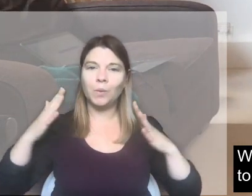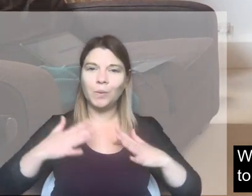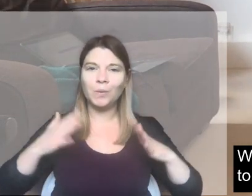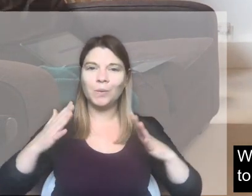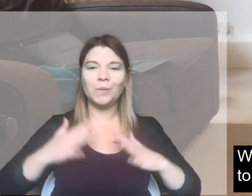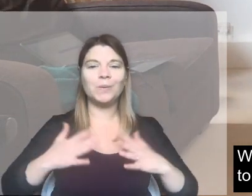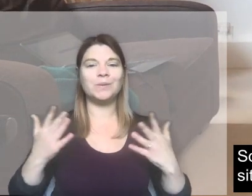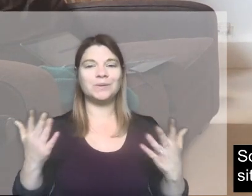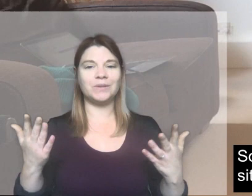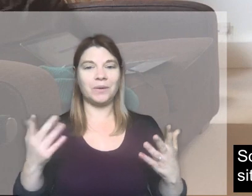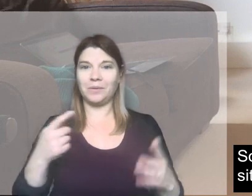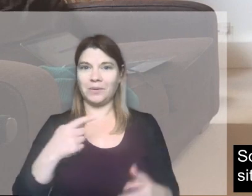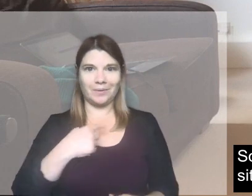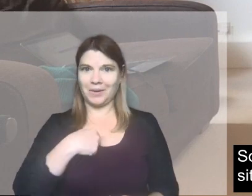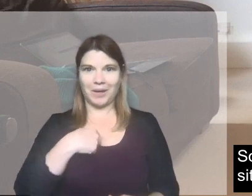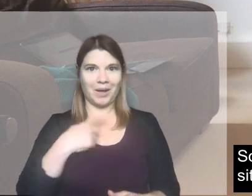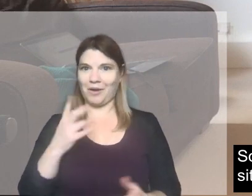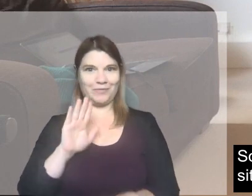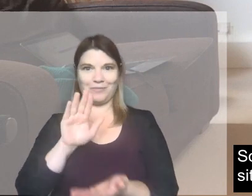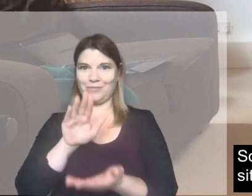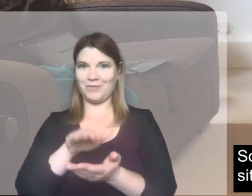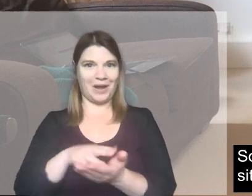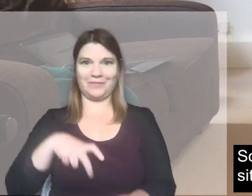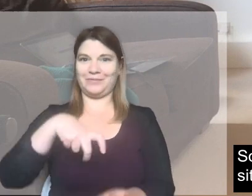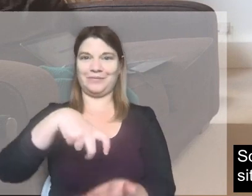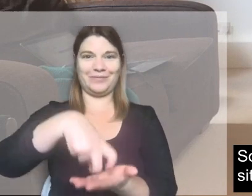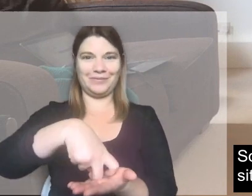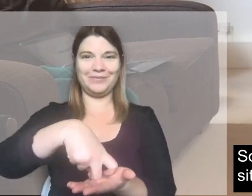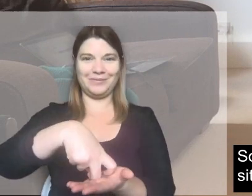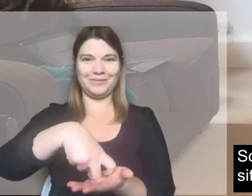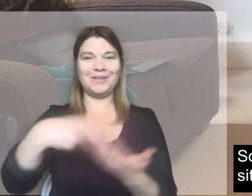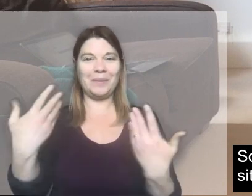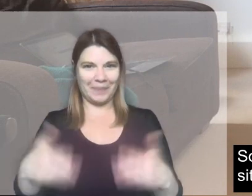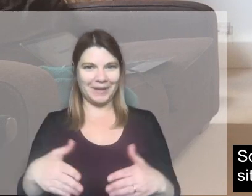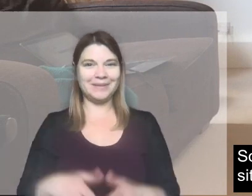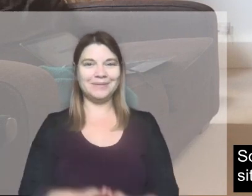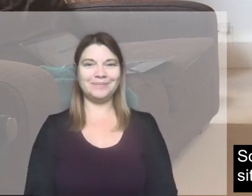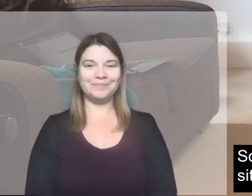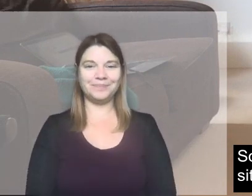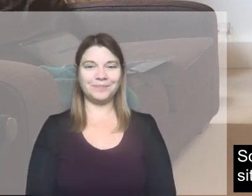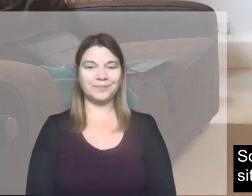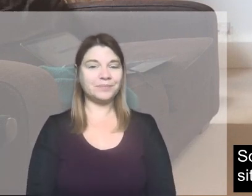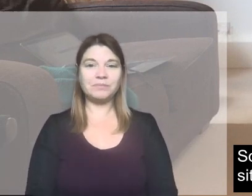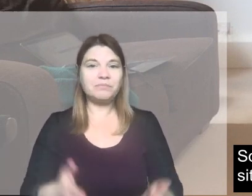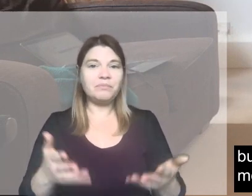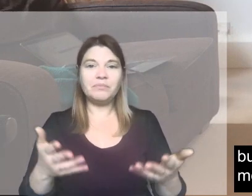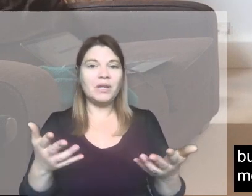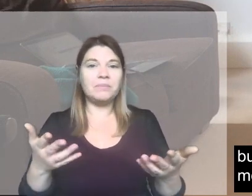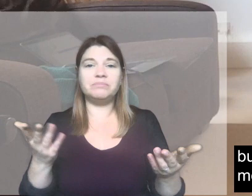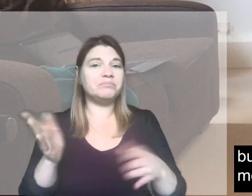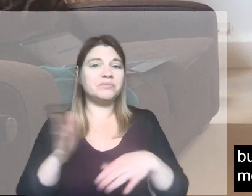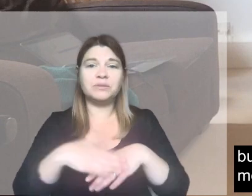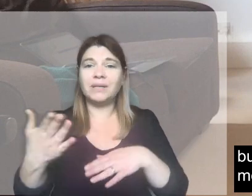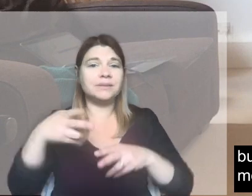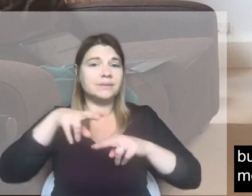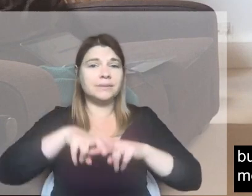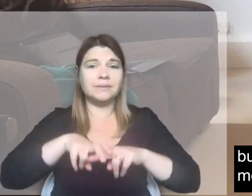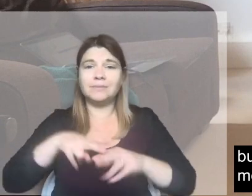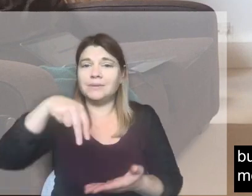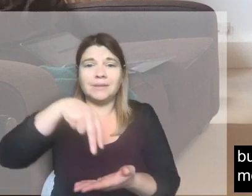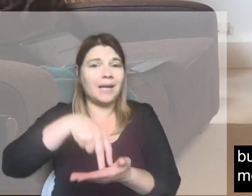now. So just wherever you are, I've ended up sitting on the floor after that, but wherever you